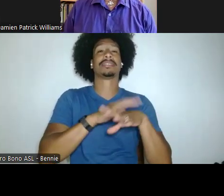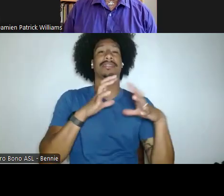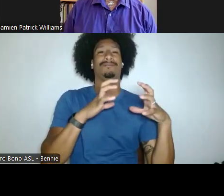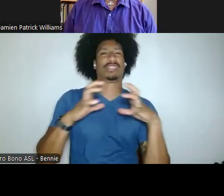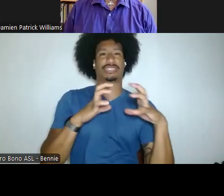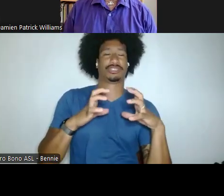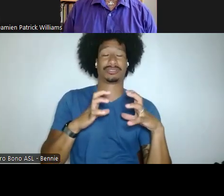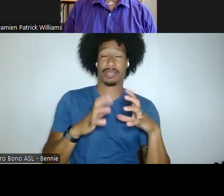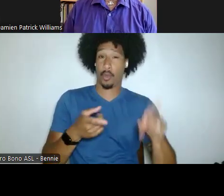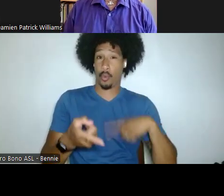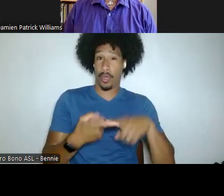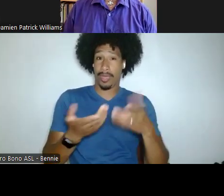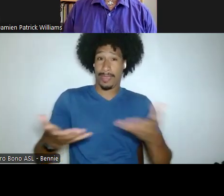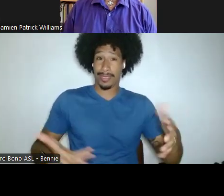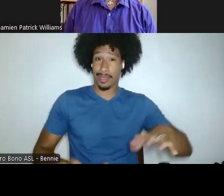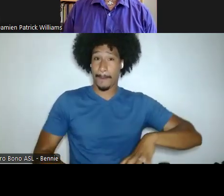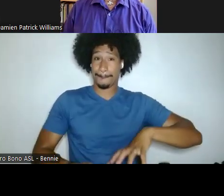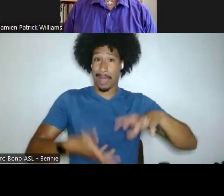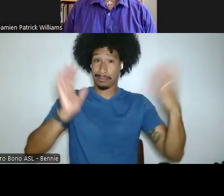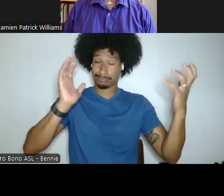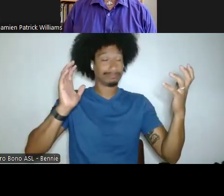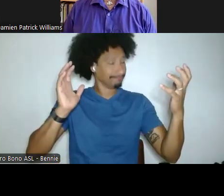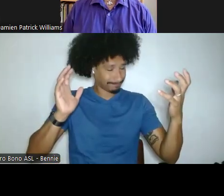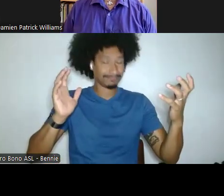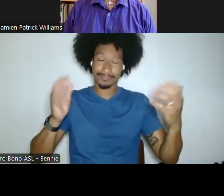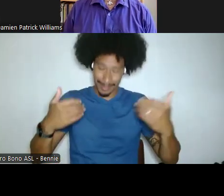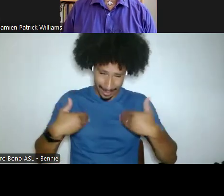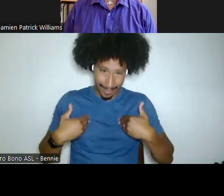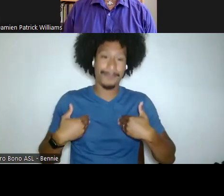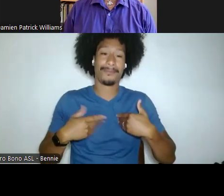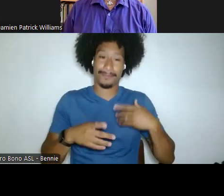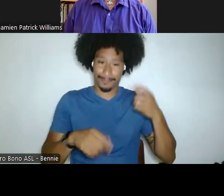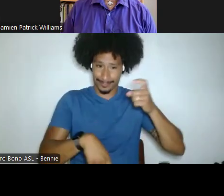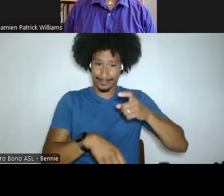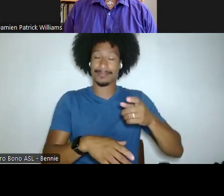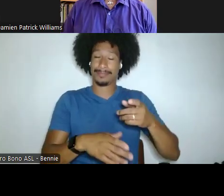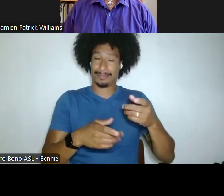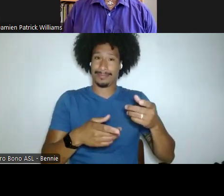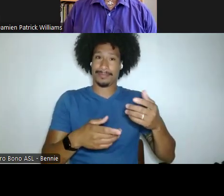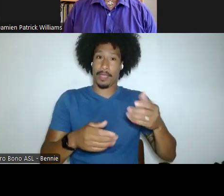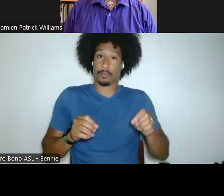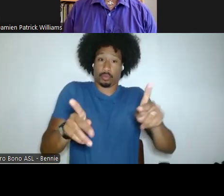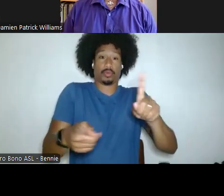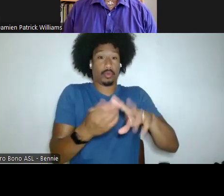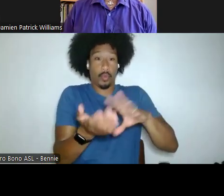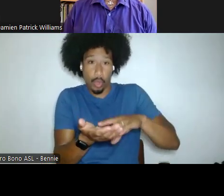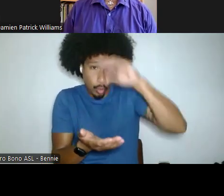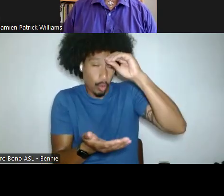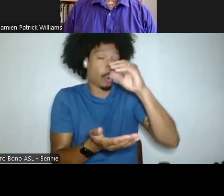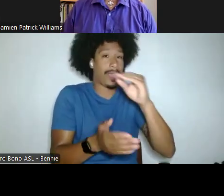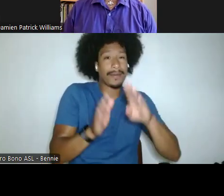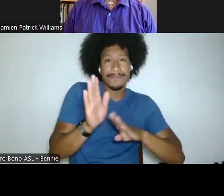they are moments where we have been able to learn and develop things in certain kinds of